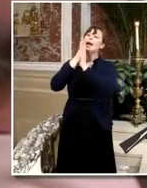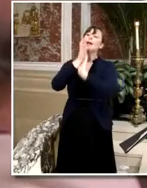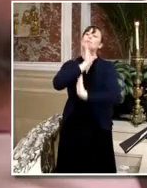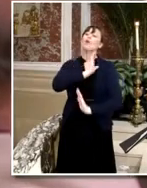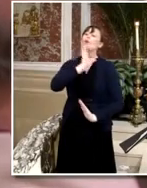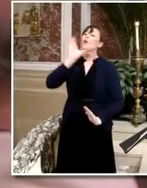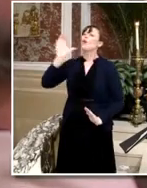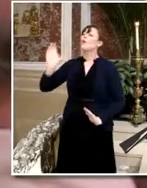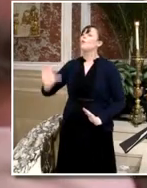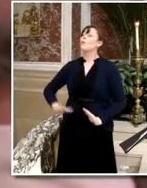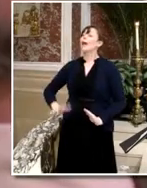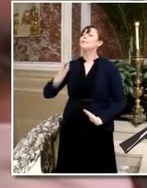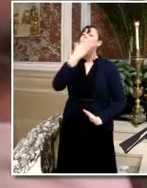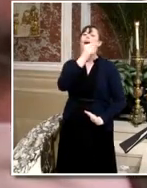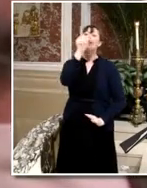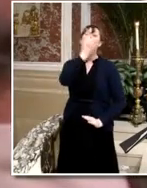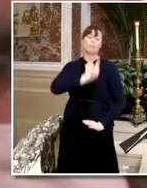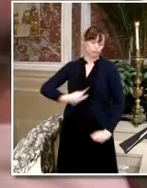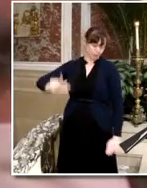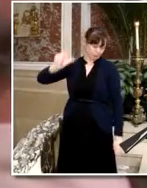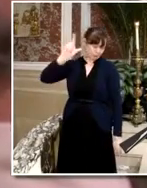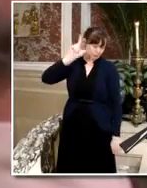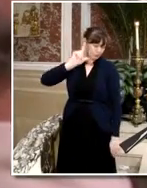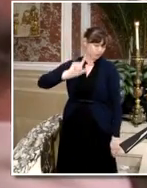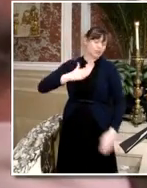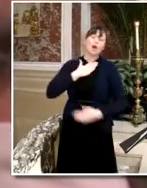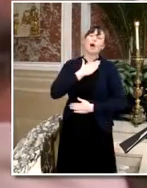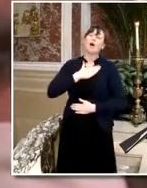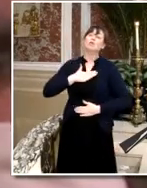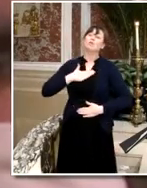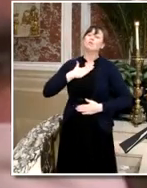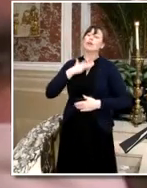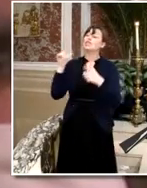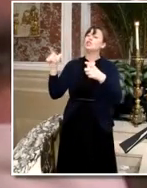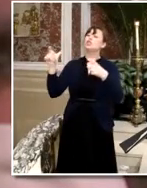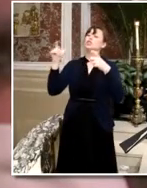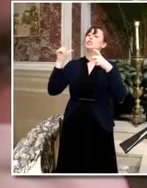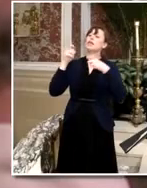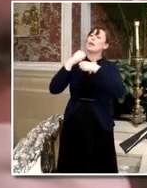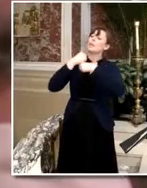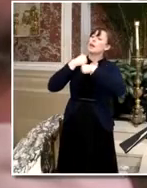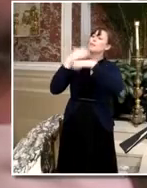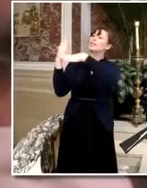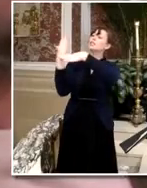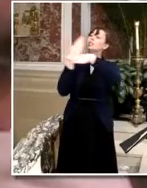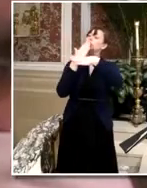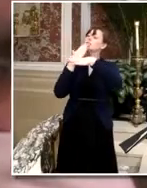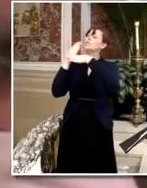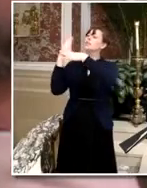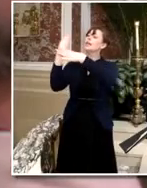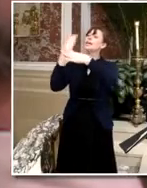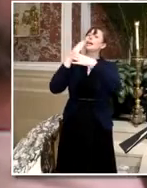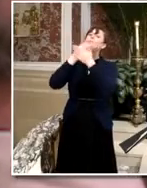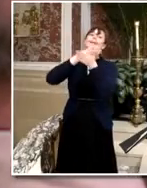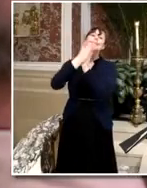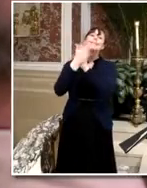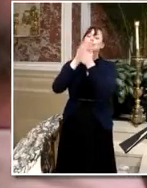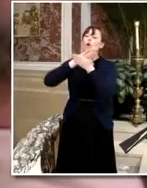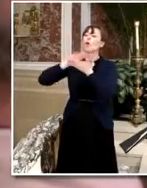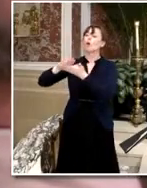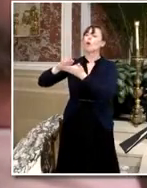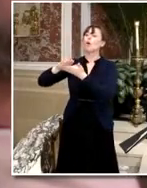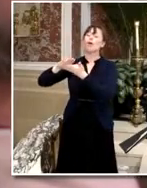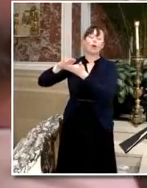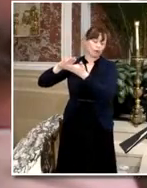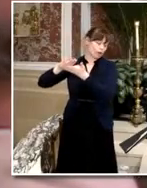and Lord. Graciously grant that being made sharers in his consecration,